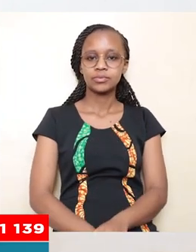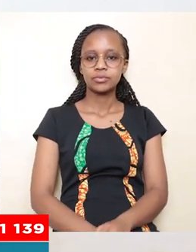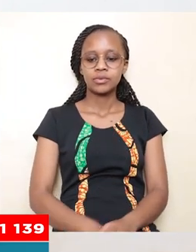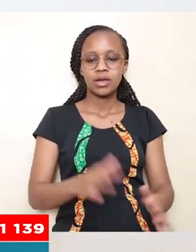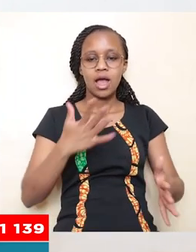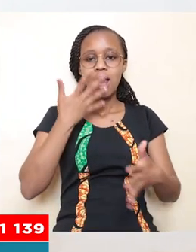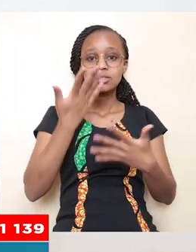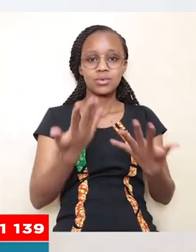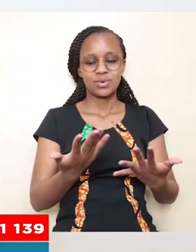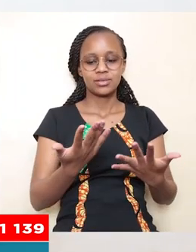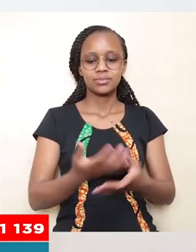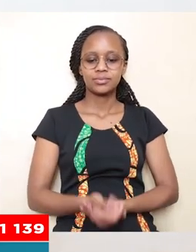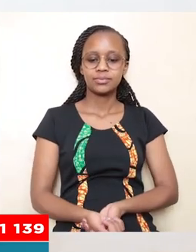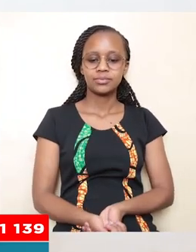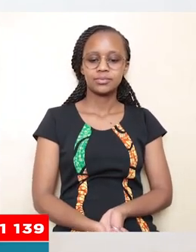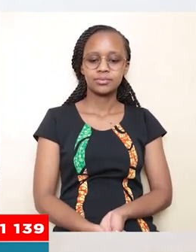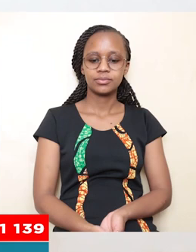He answered them,